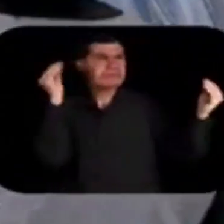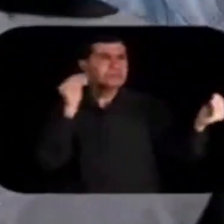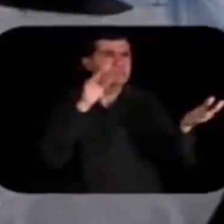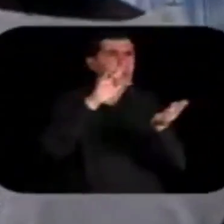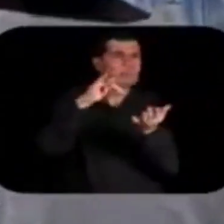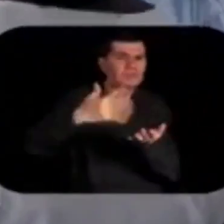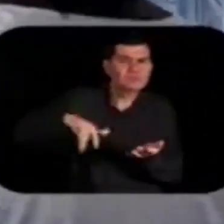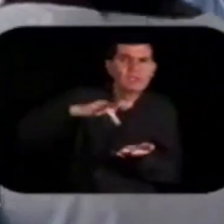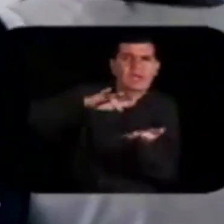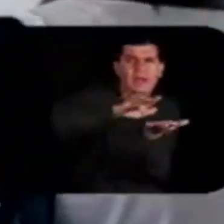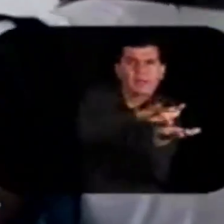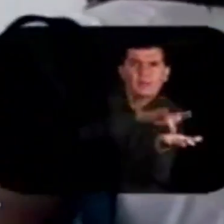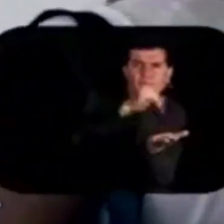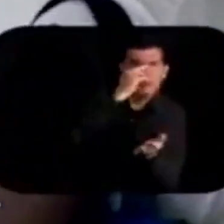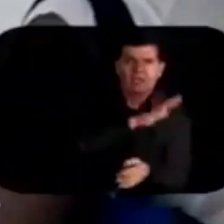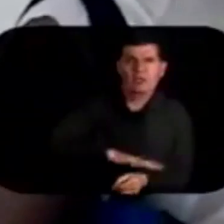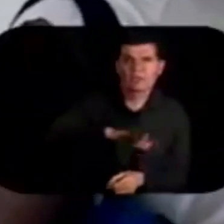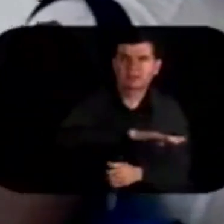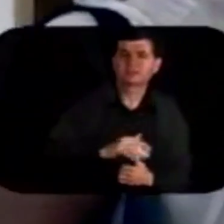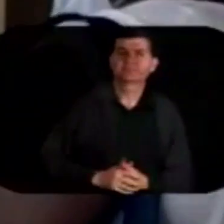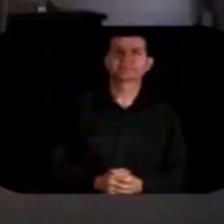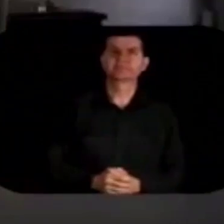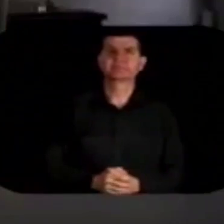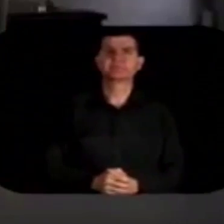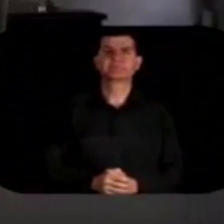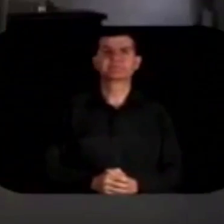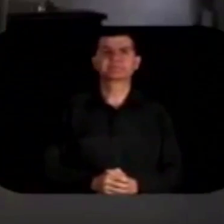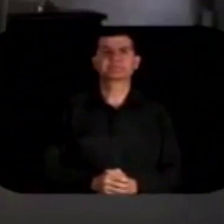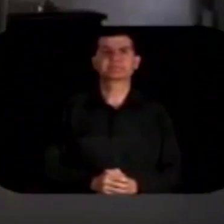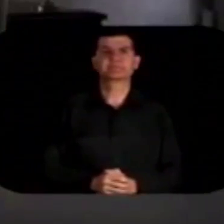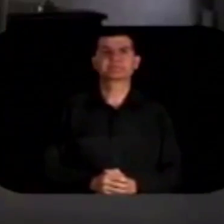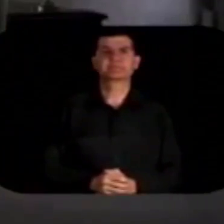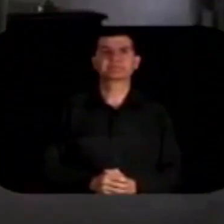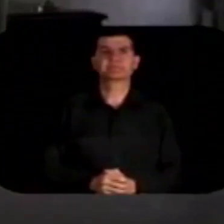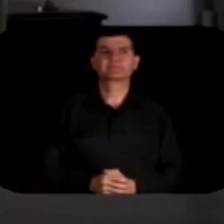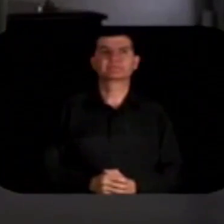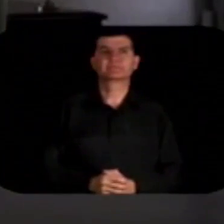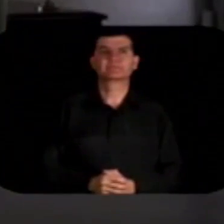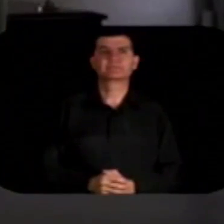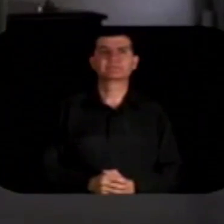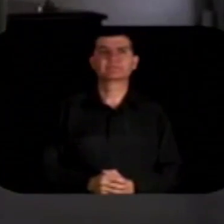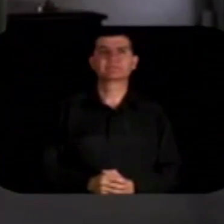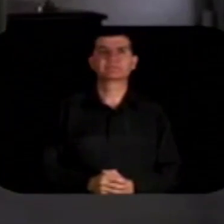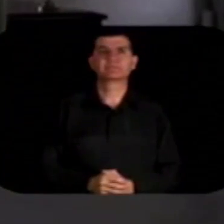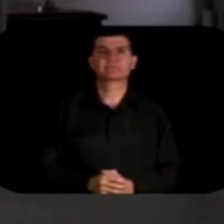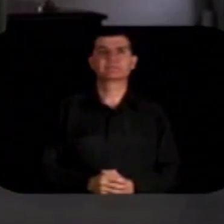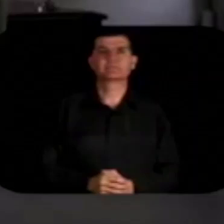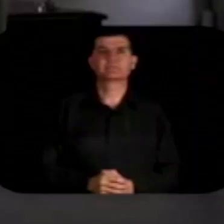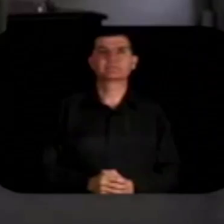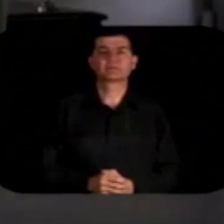the municipal representation so I could help the community.